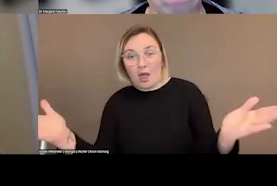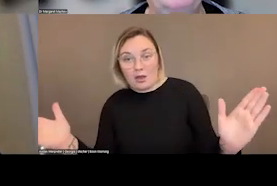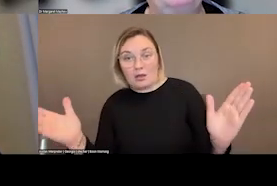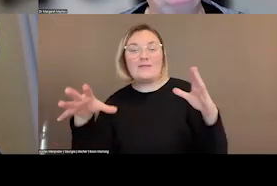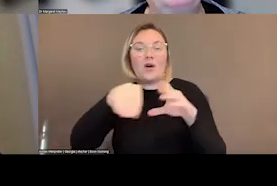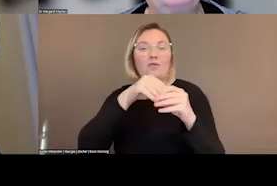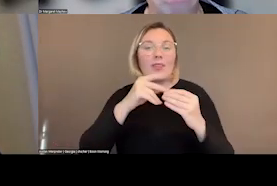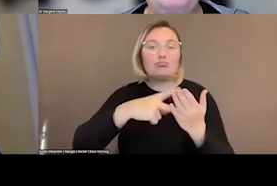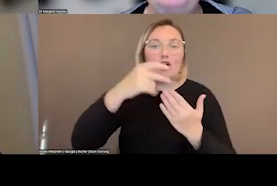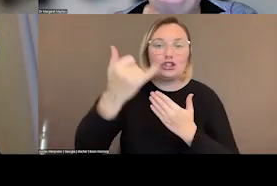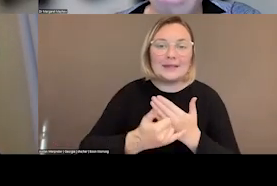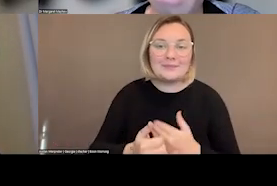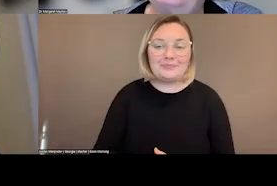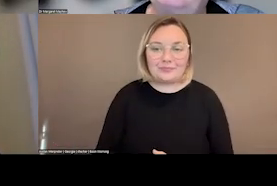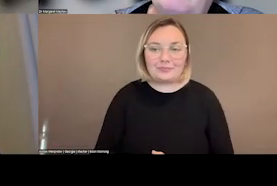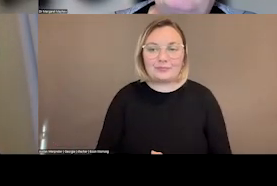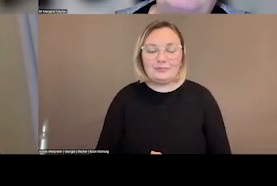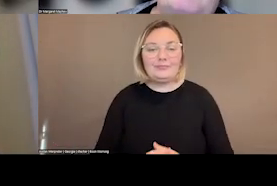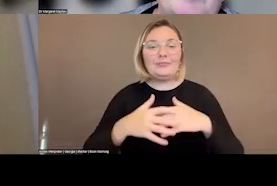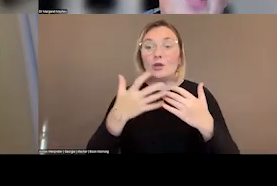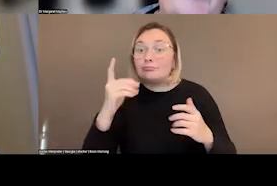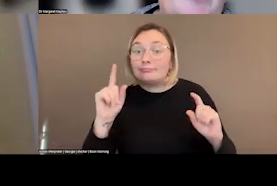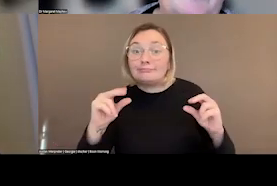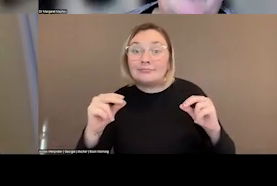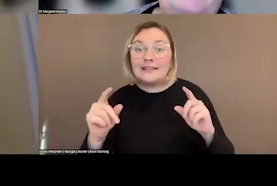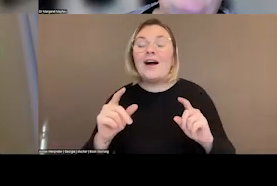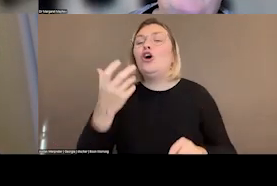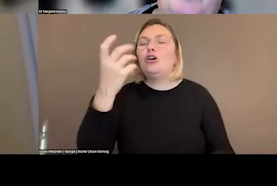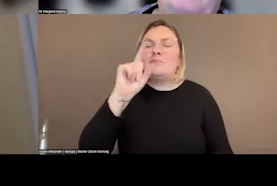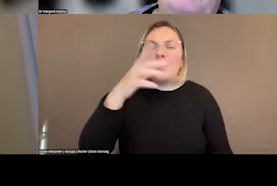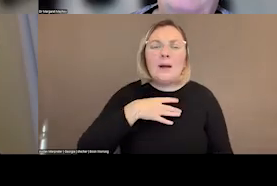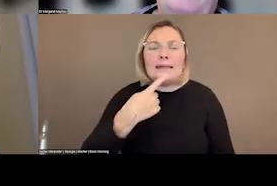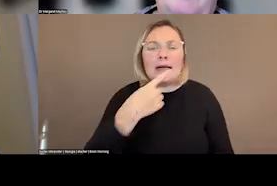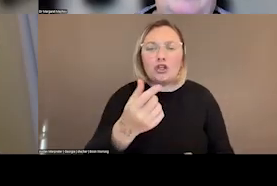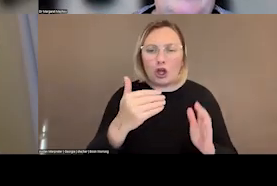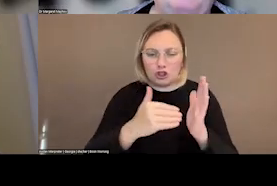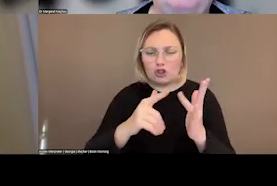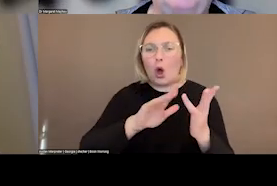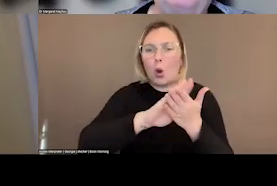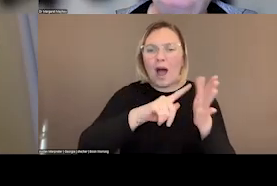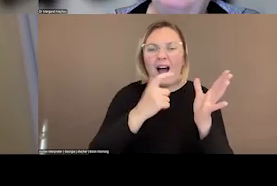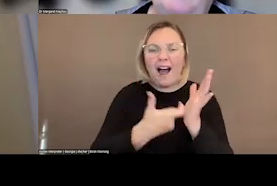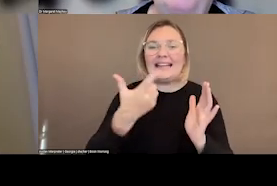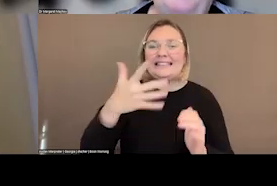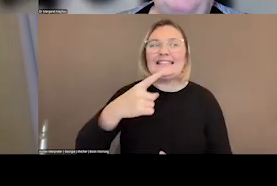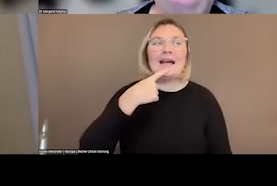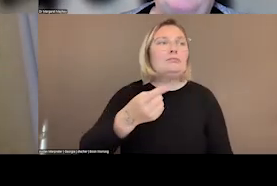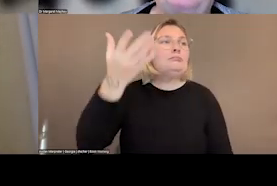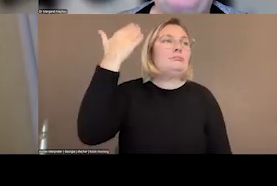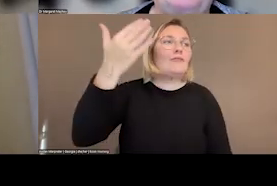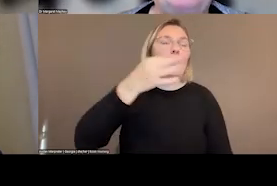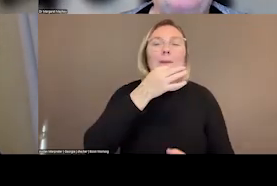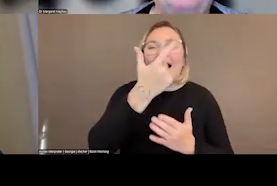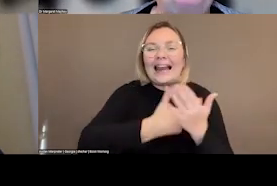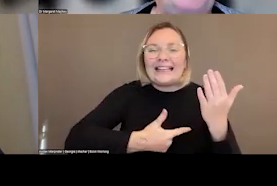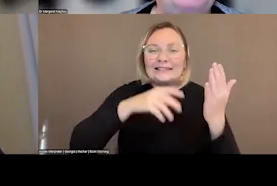project. Yep. Uh, Yep. so So as you can, oh, sorry, yeah. no, I was just going to say, so Zohar read out a list before, and hopefully that I